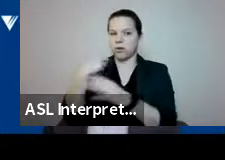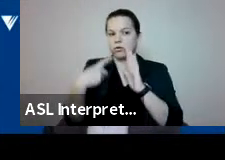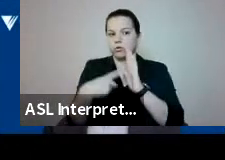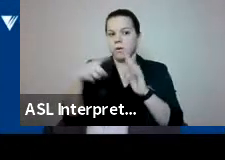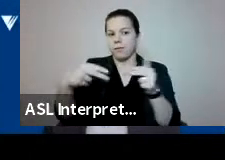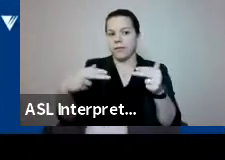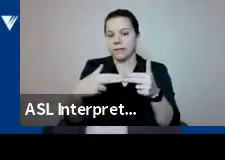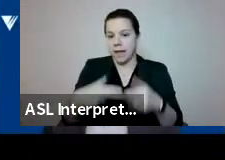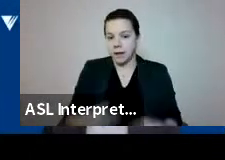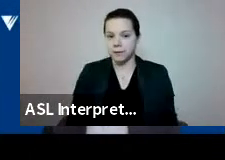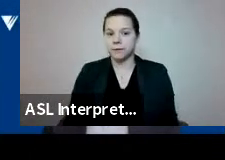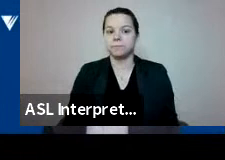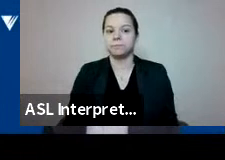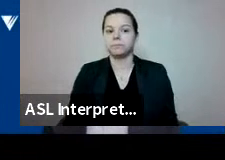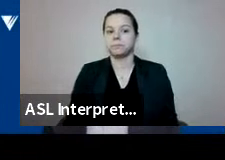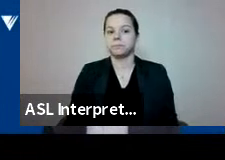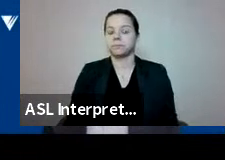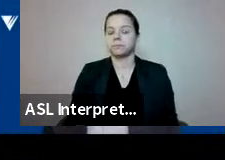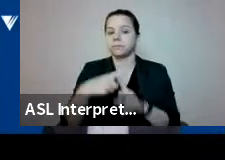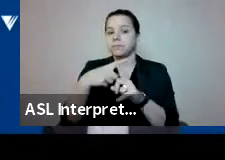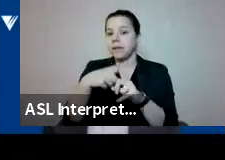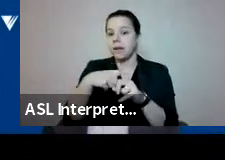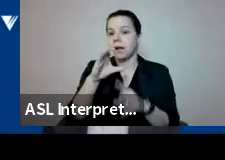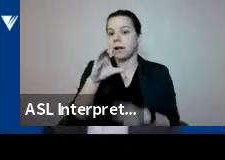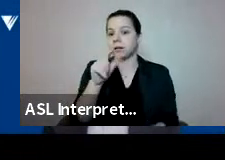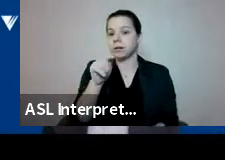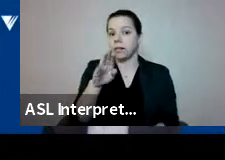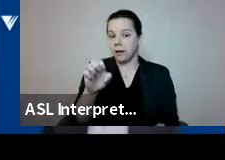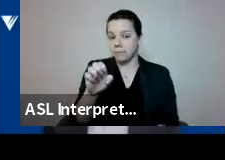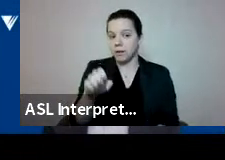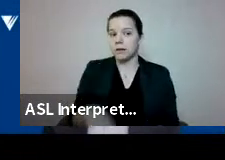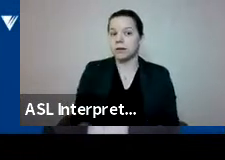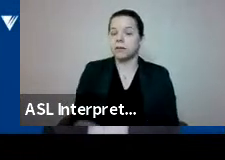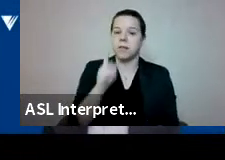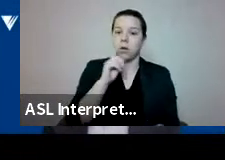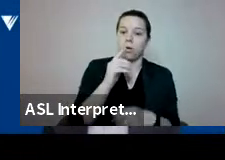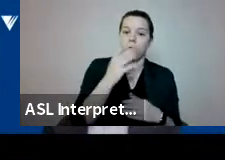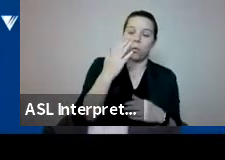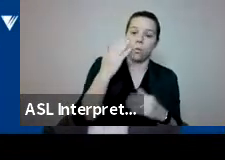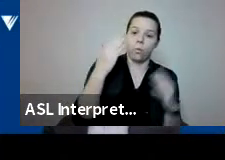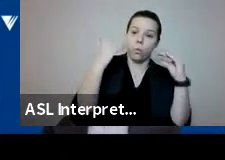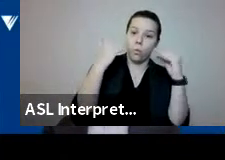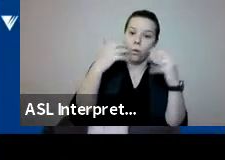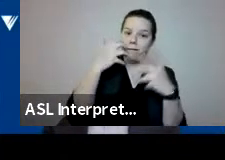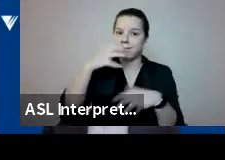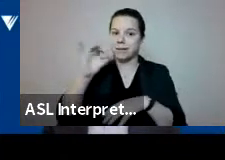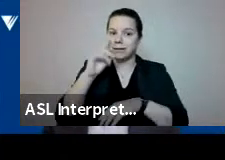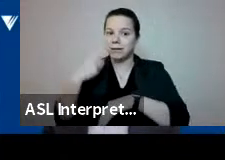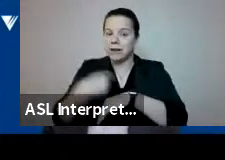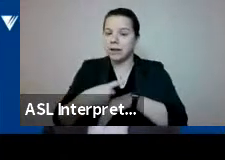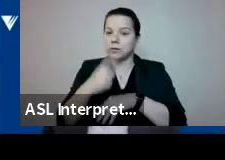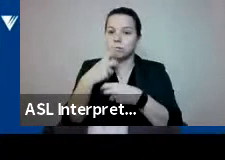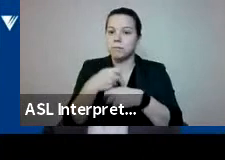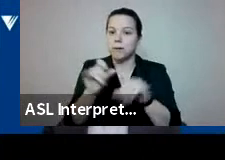slide. Climate was characterized by the sum of cooling and heating degree days in order to create a metric that could